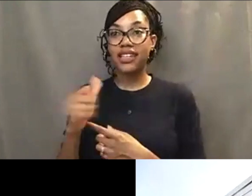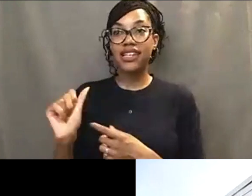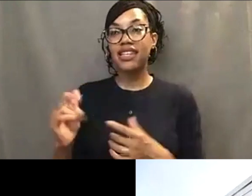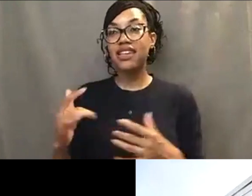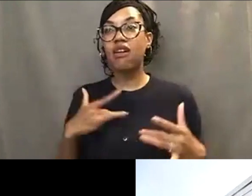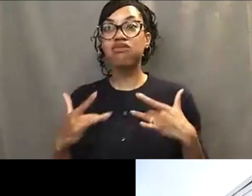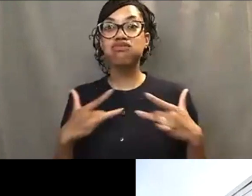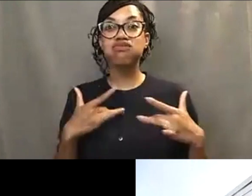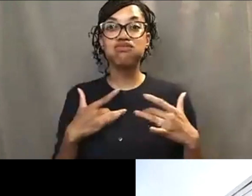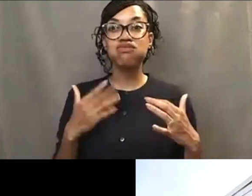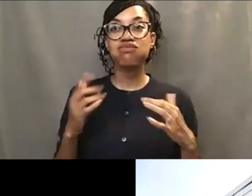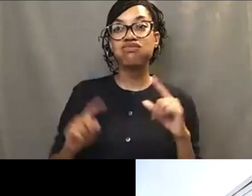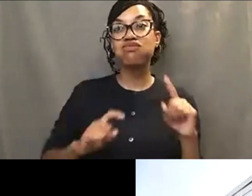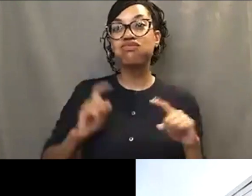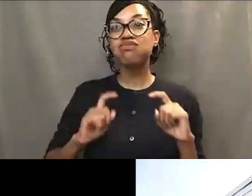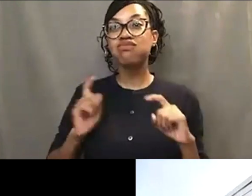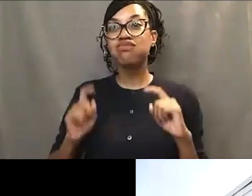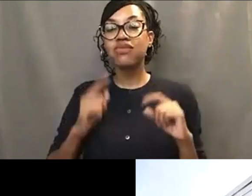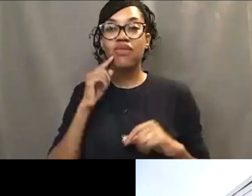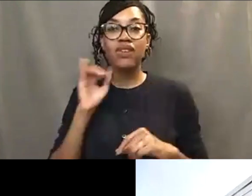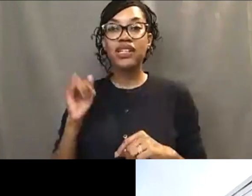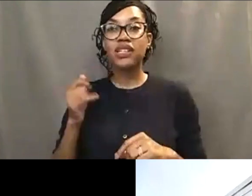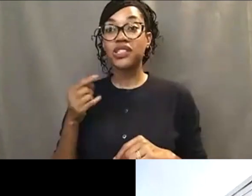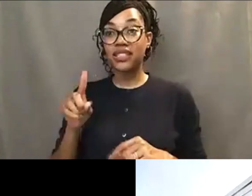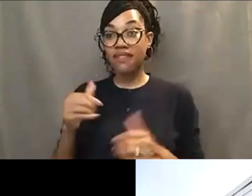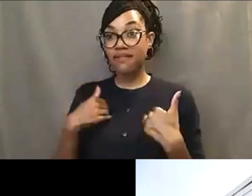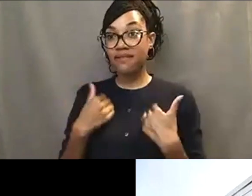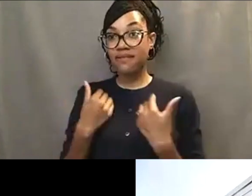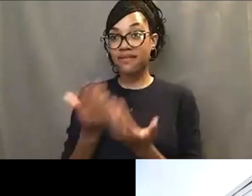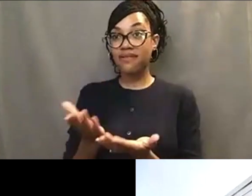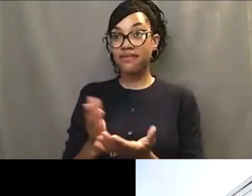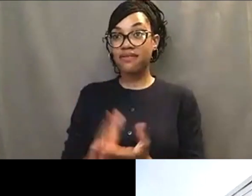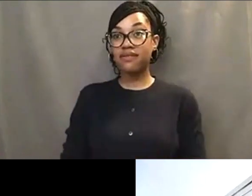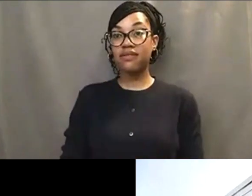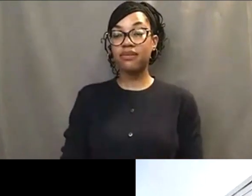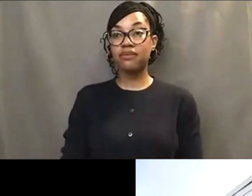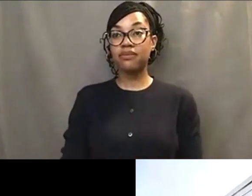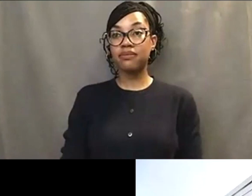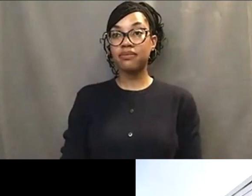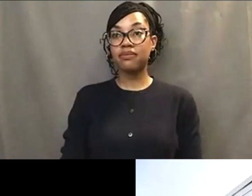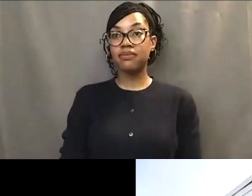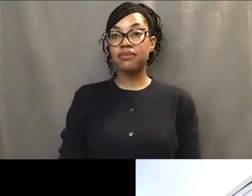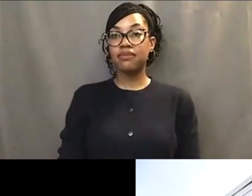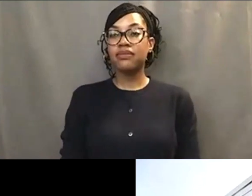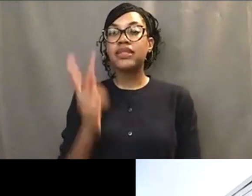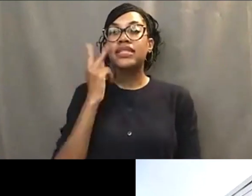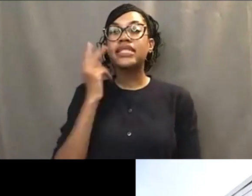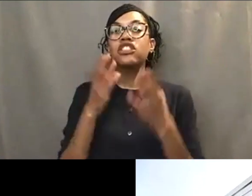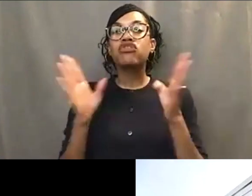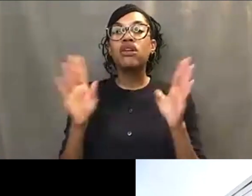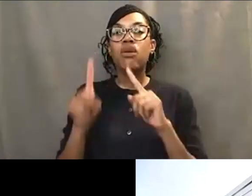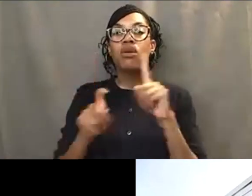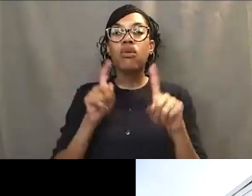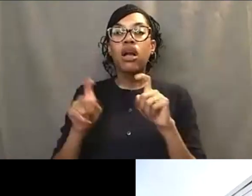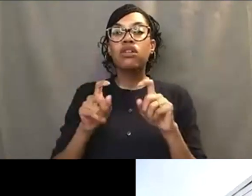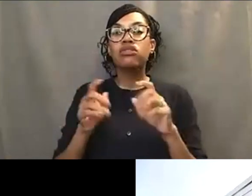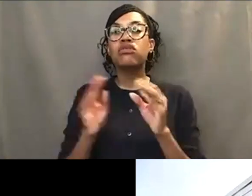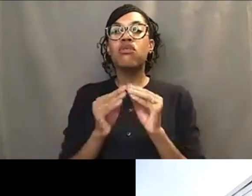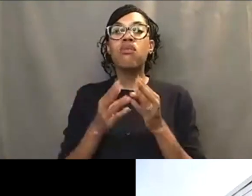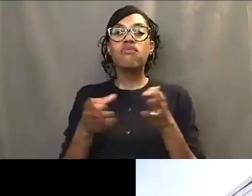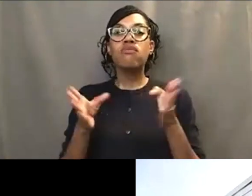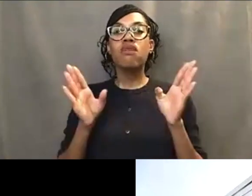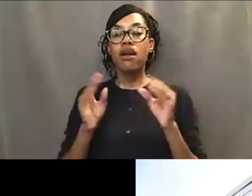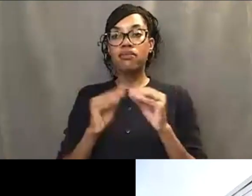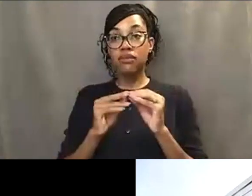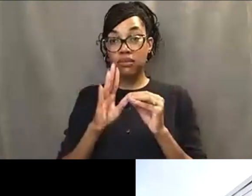Ingrid based on what she just presented. I see some general, more like broad questions in the Q&A, but I wonder if